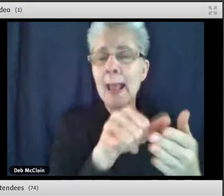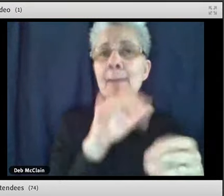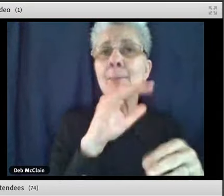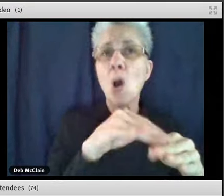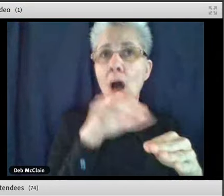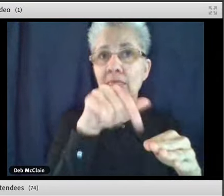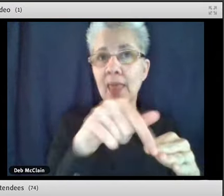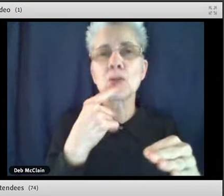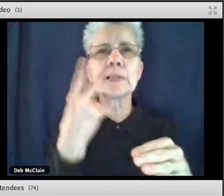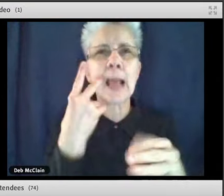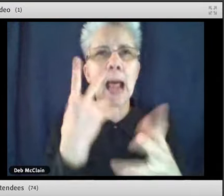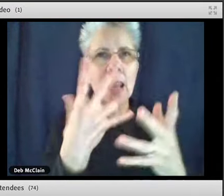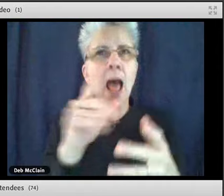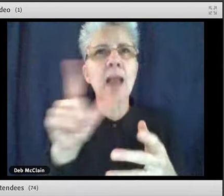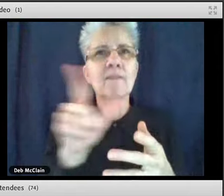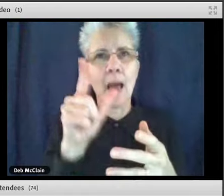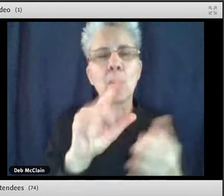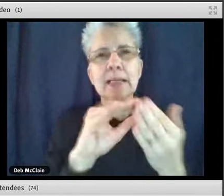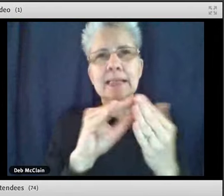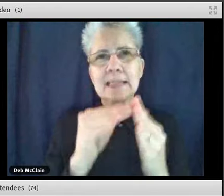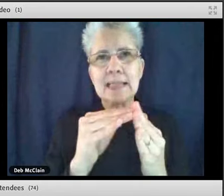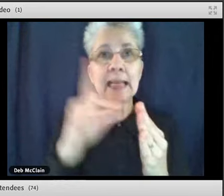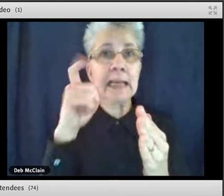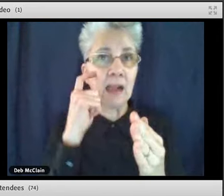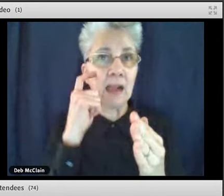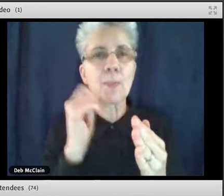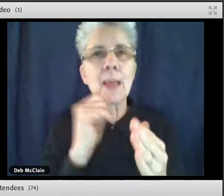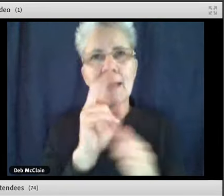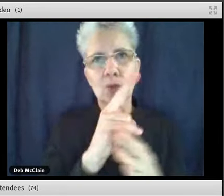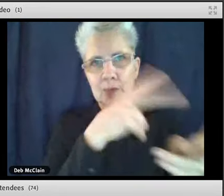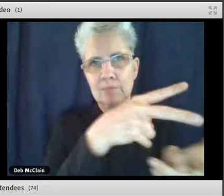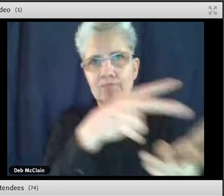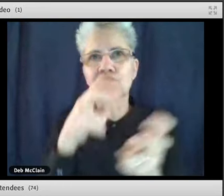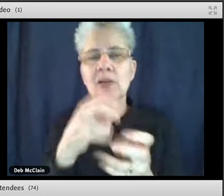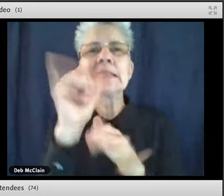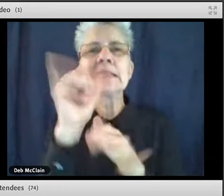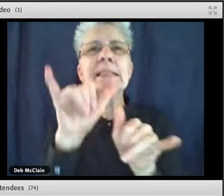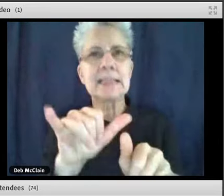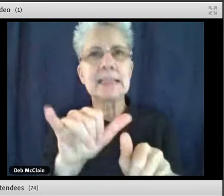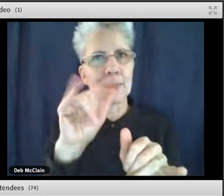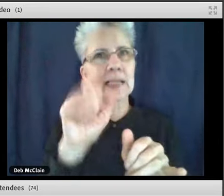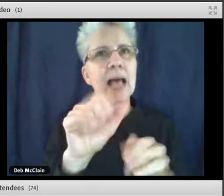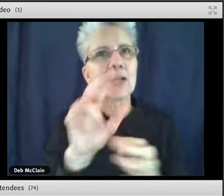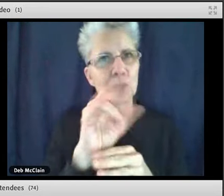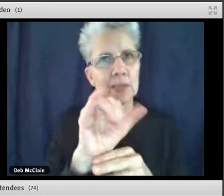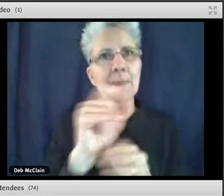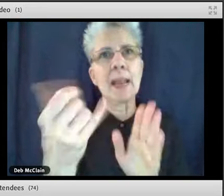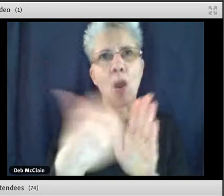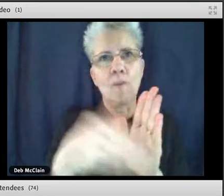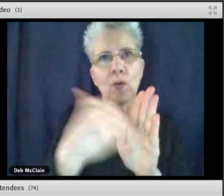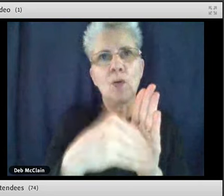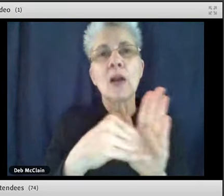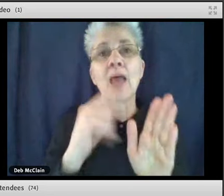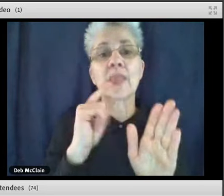of libraries and city pages, government have used these slides, have used this media repeatedly, and